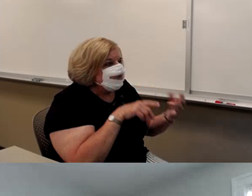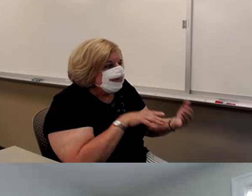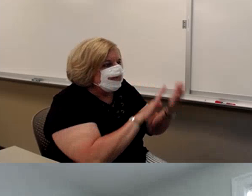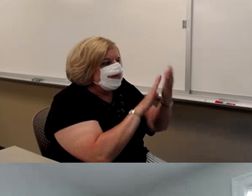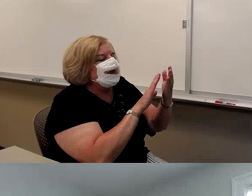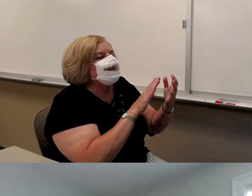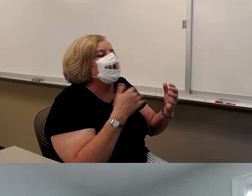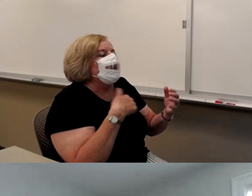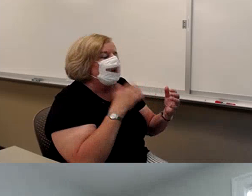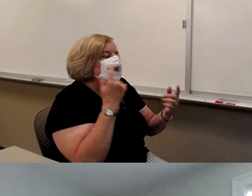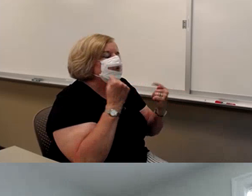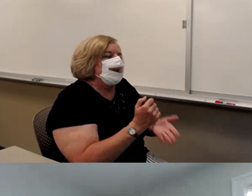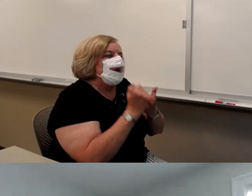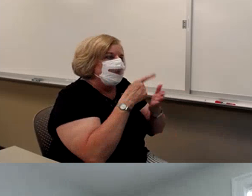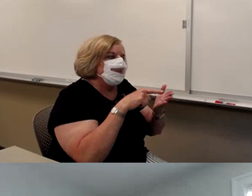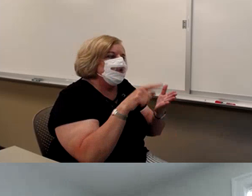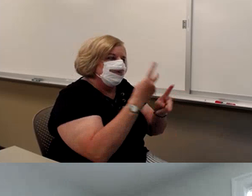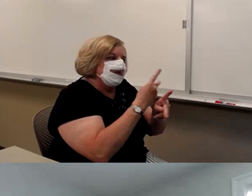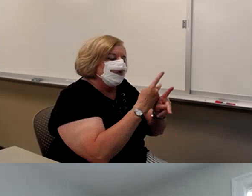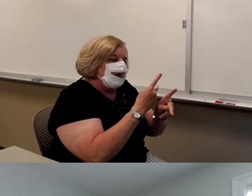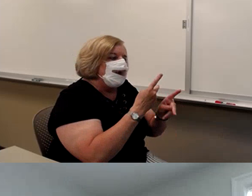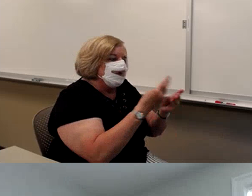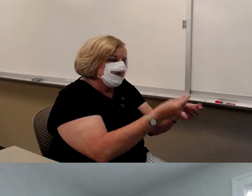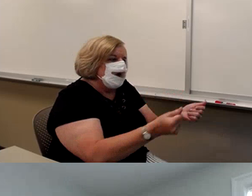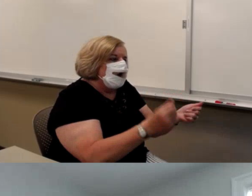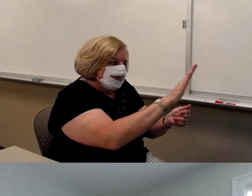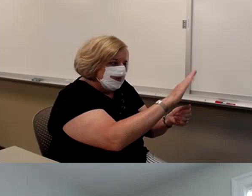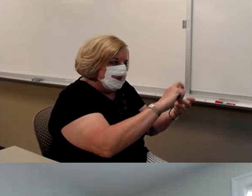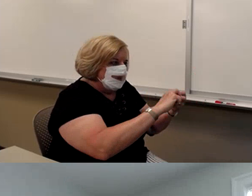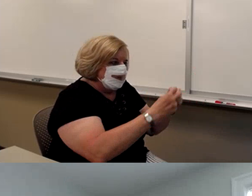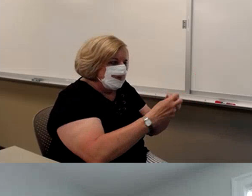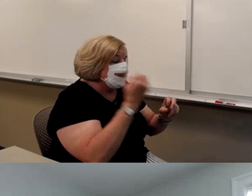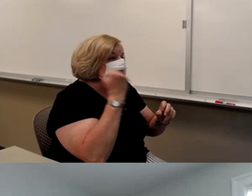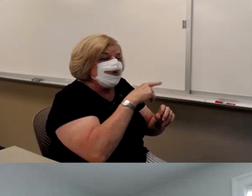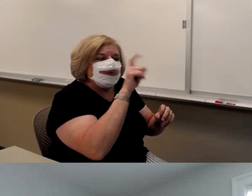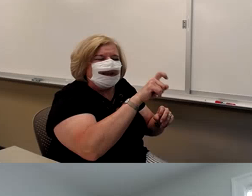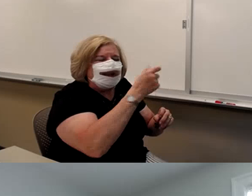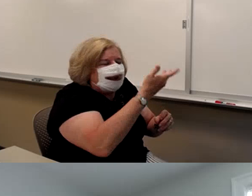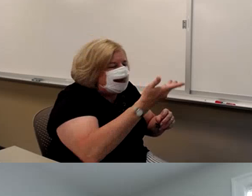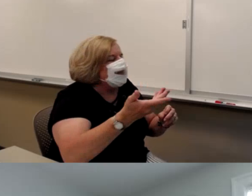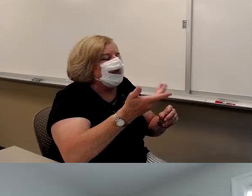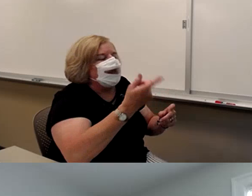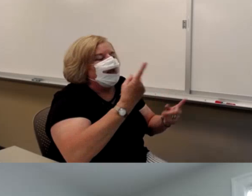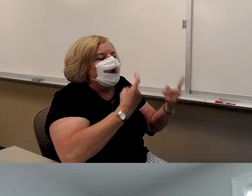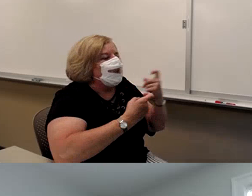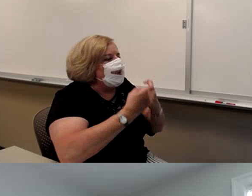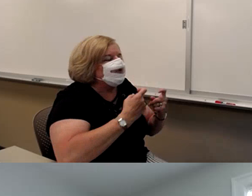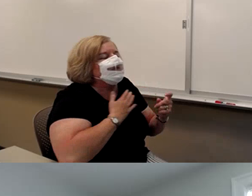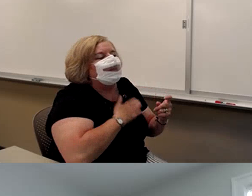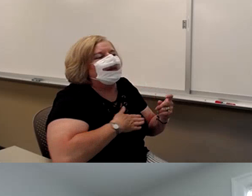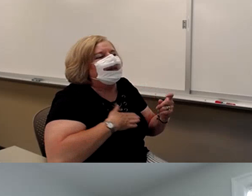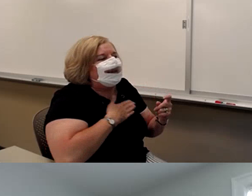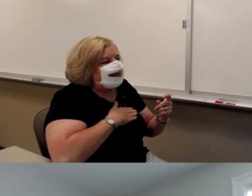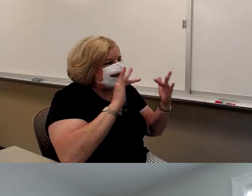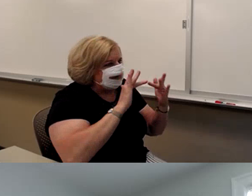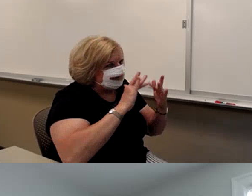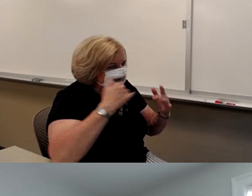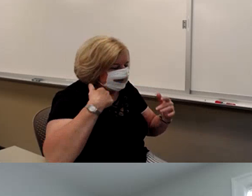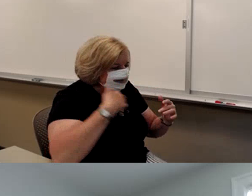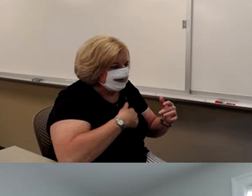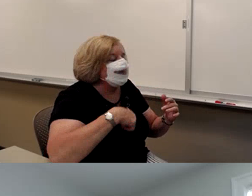help troubleshoot and see what's going on. But if there's anything you guys need at all or questions you have, please reach out to us. We're